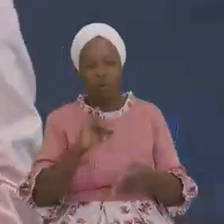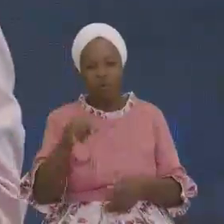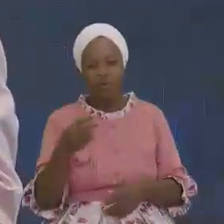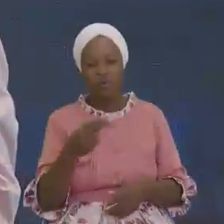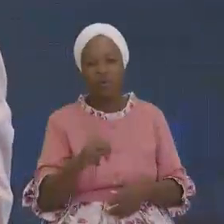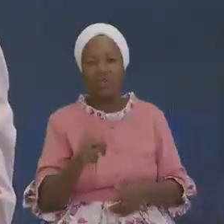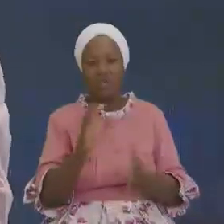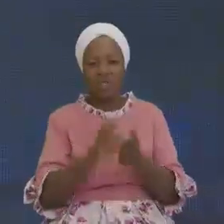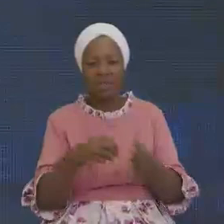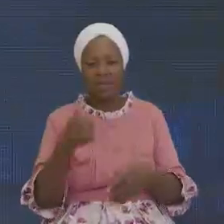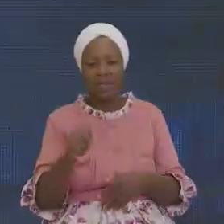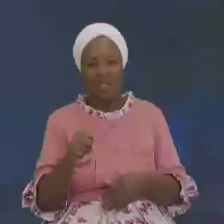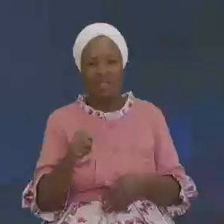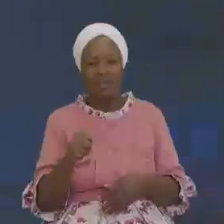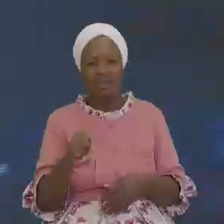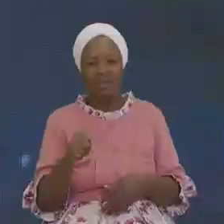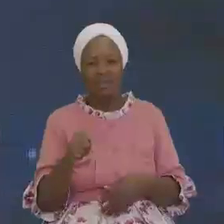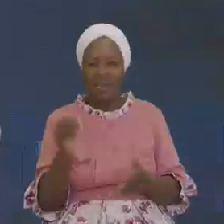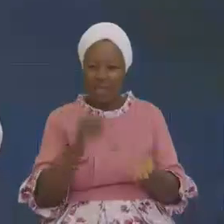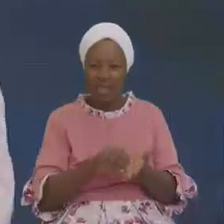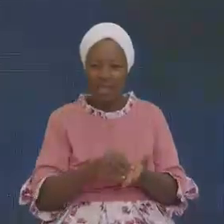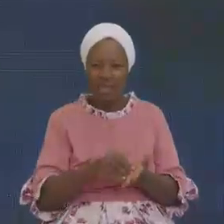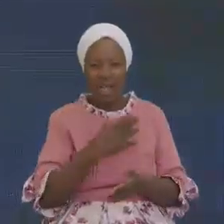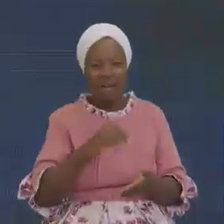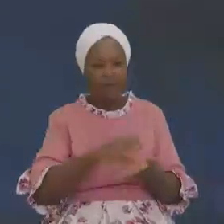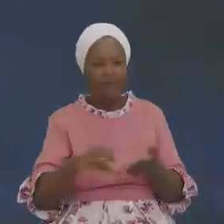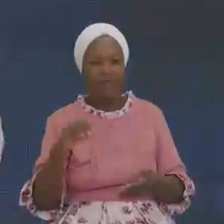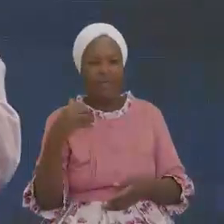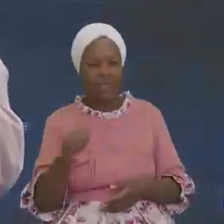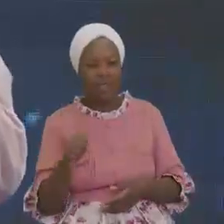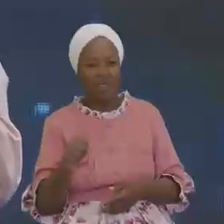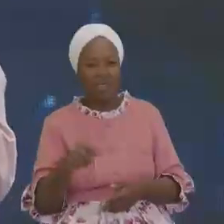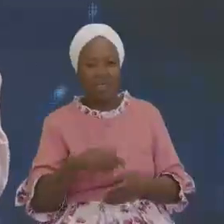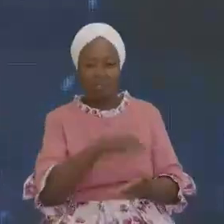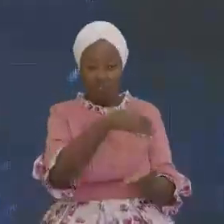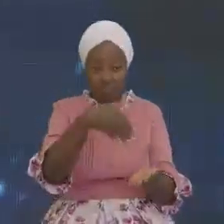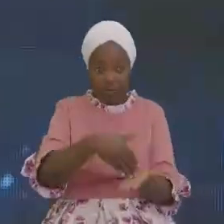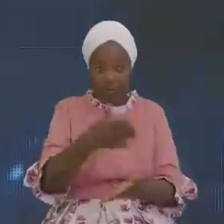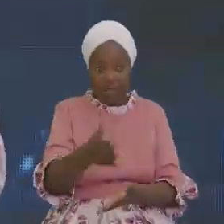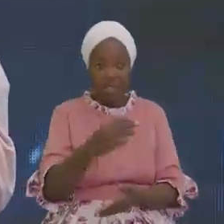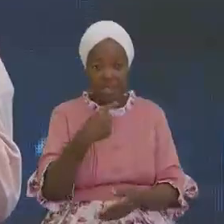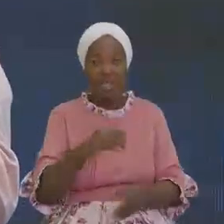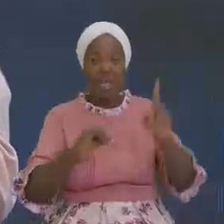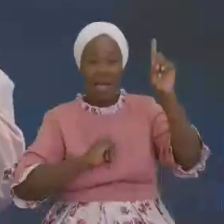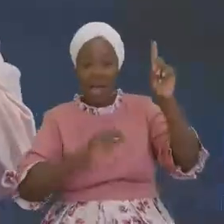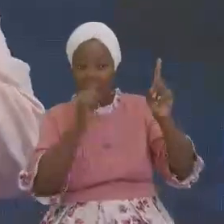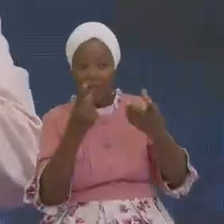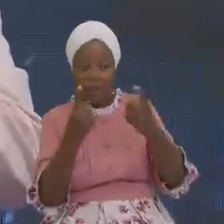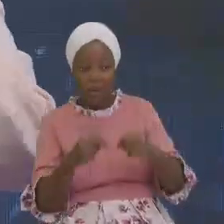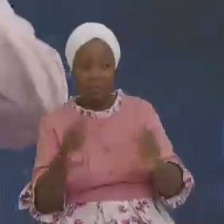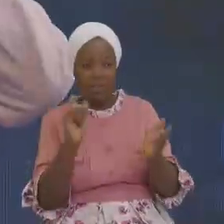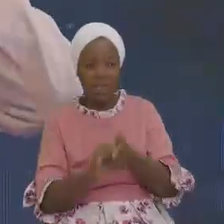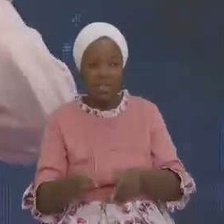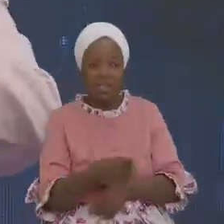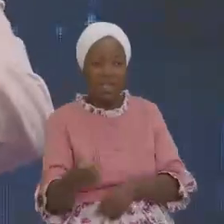again, and look at verse 10. In the middle there, he says, I am come that they